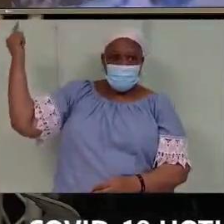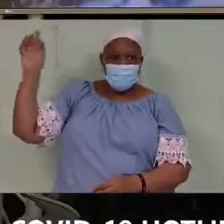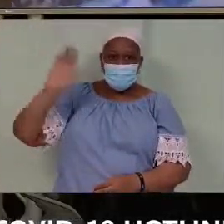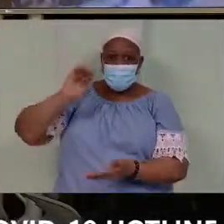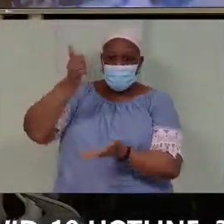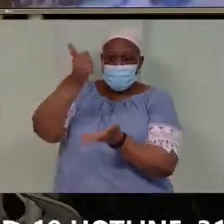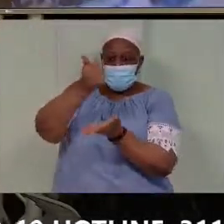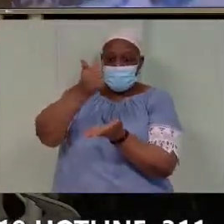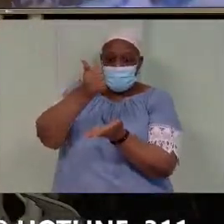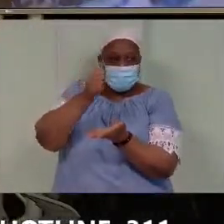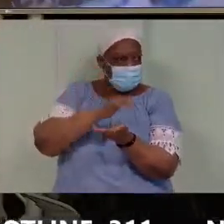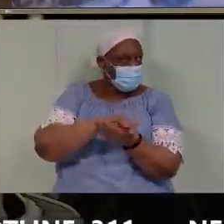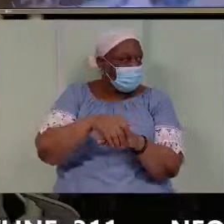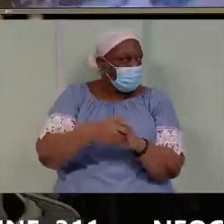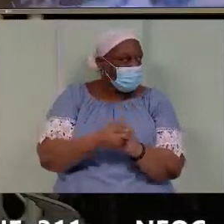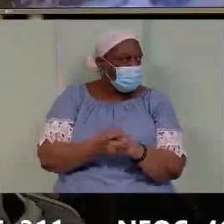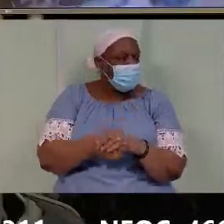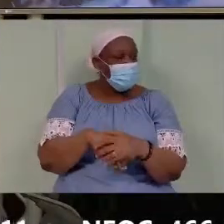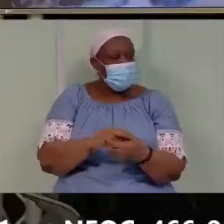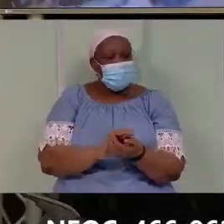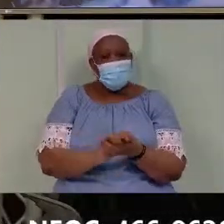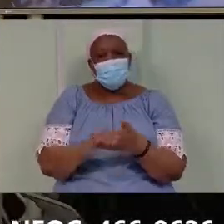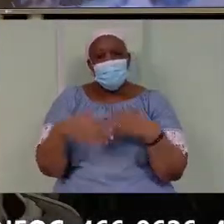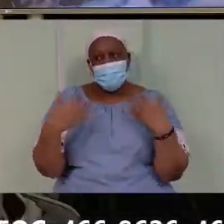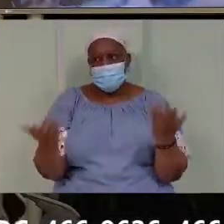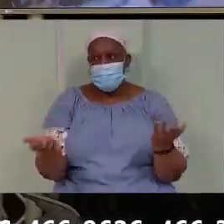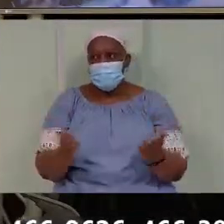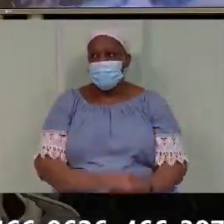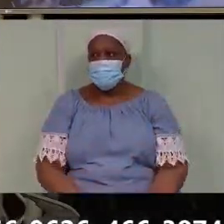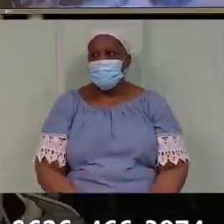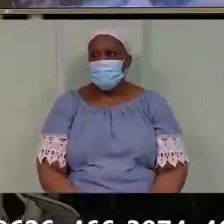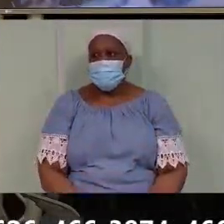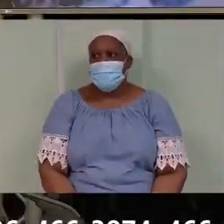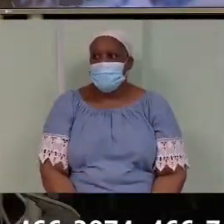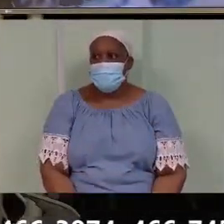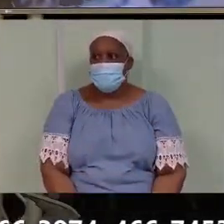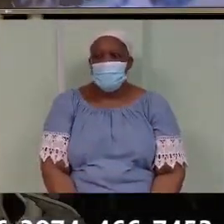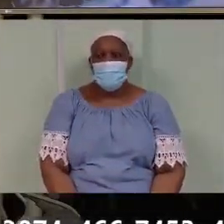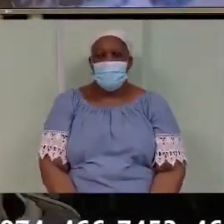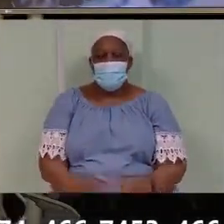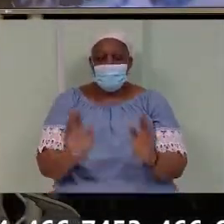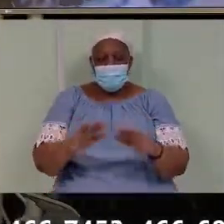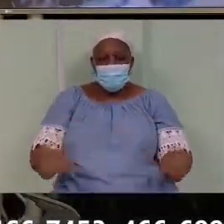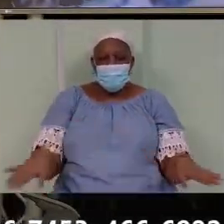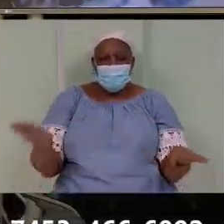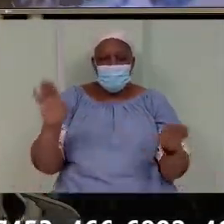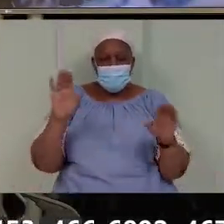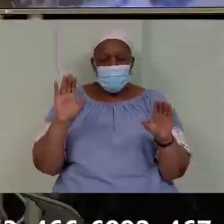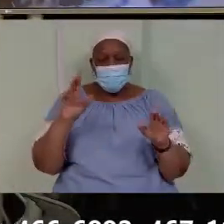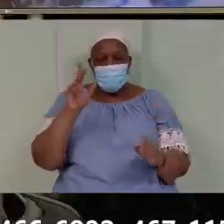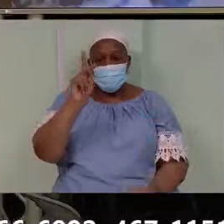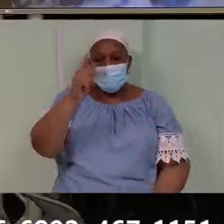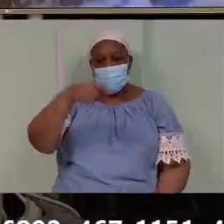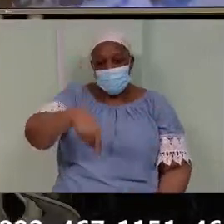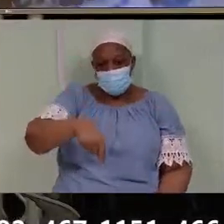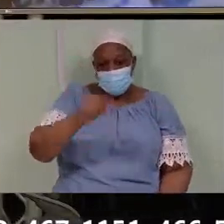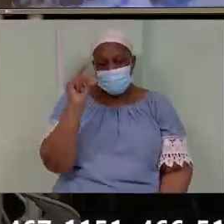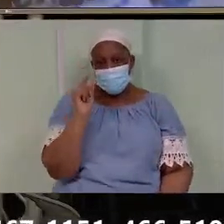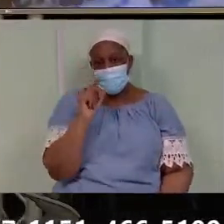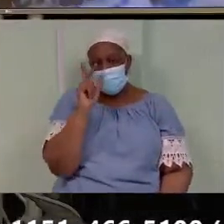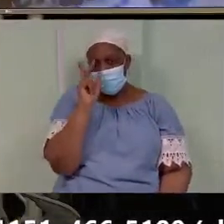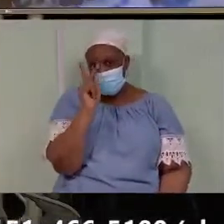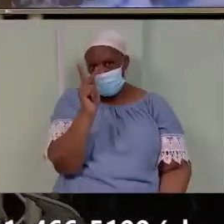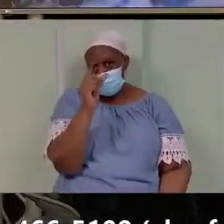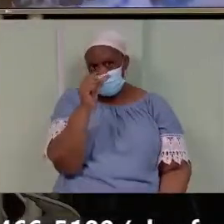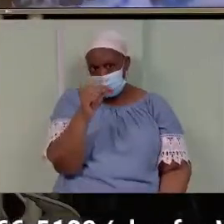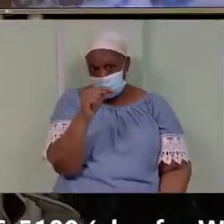place. The students in kindergarten, grade 1 and grade 2, there is some conversation as to whether these